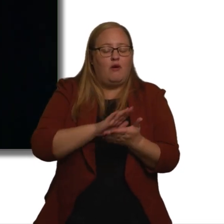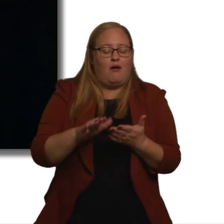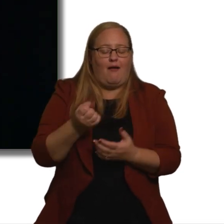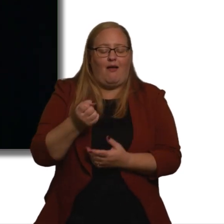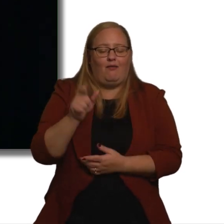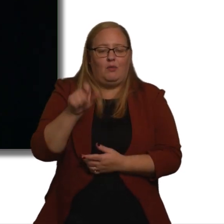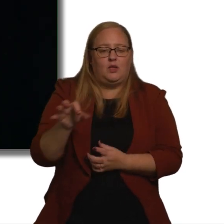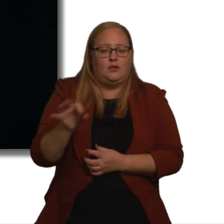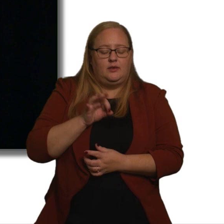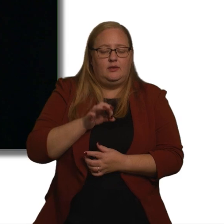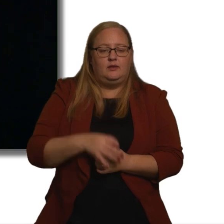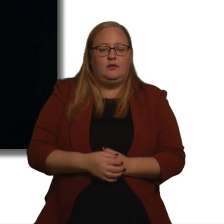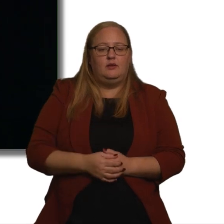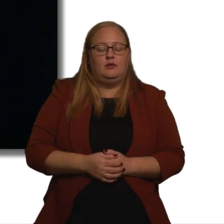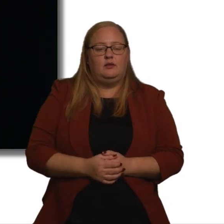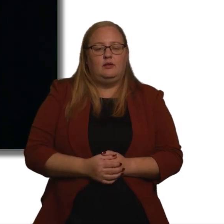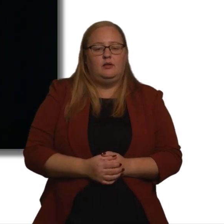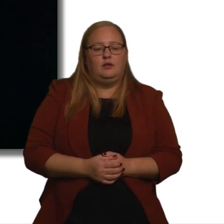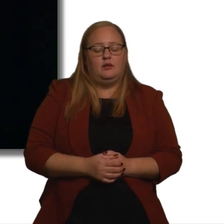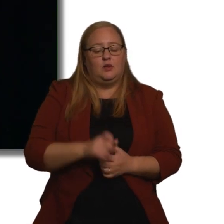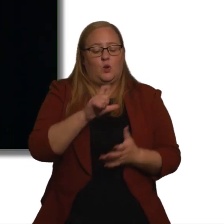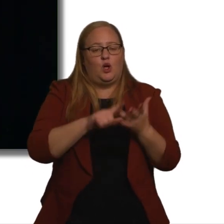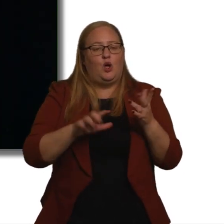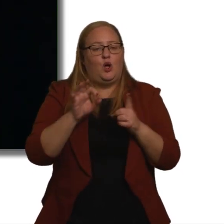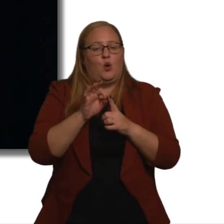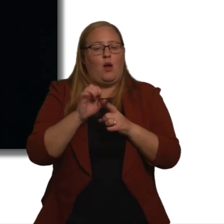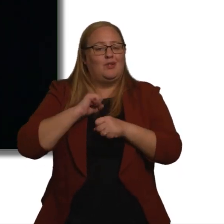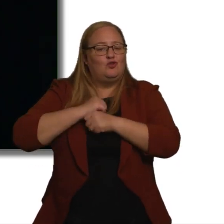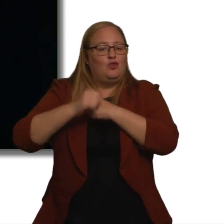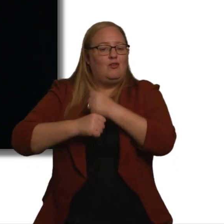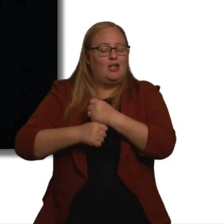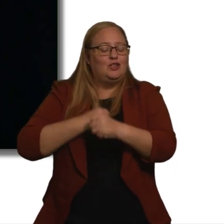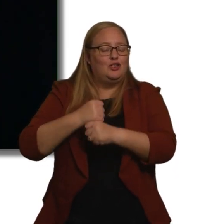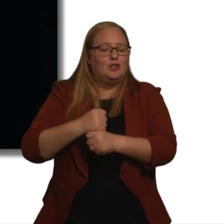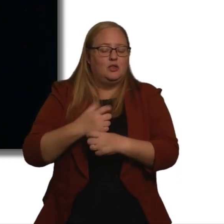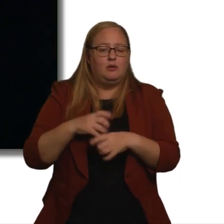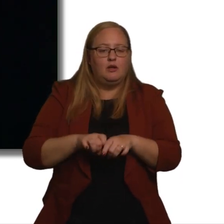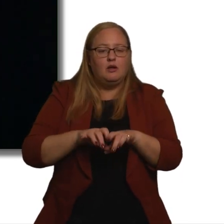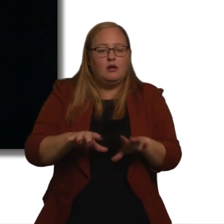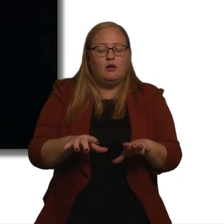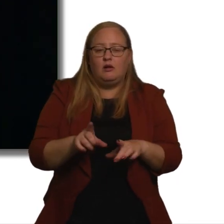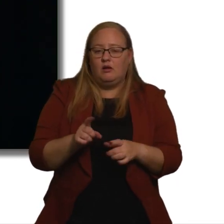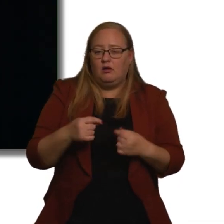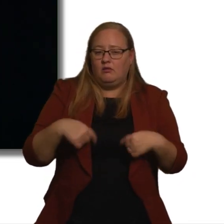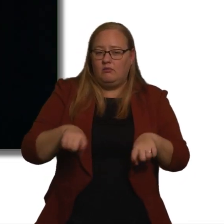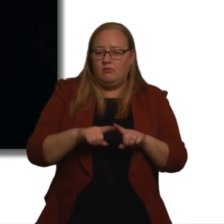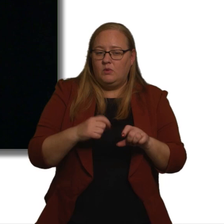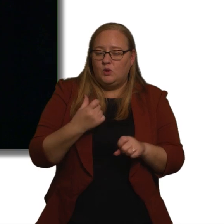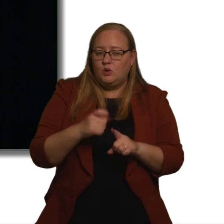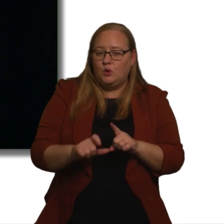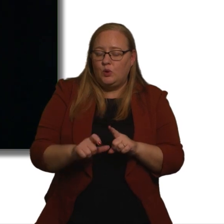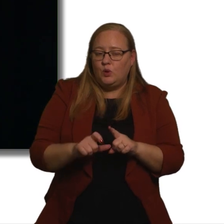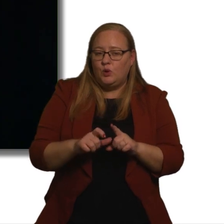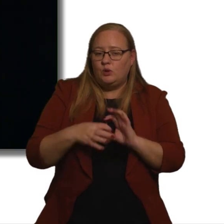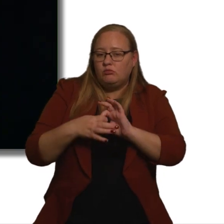meeting. And on the back of Co-op Generation, which was launched, there's an interest in terms of what are we doing to